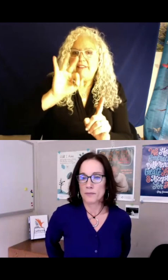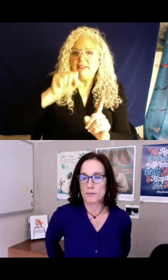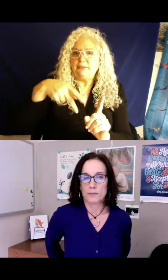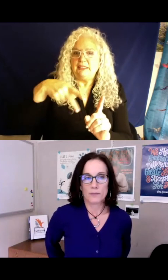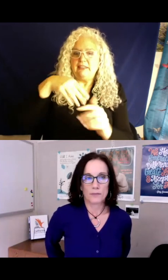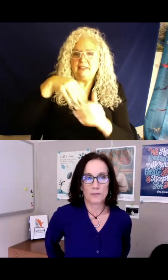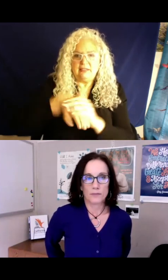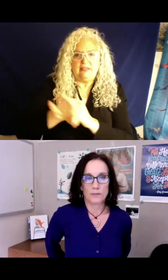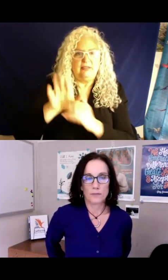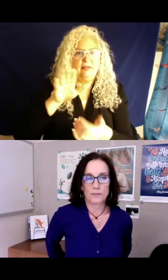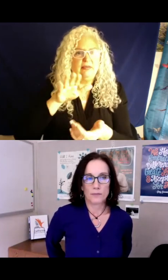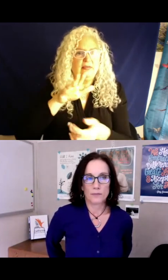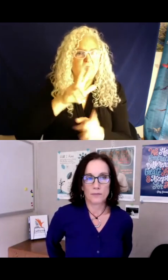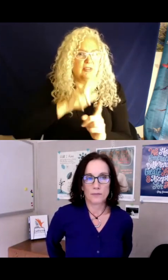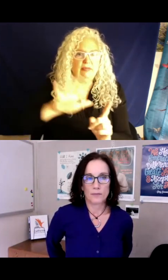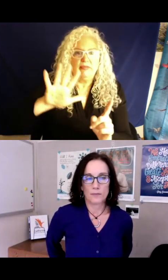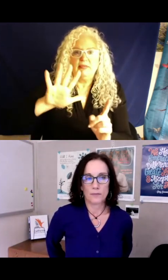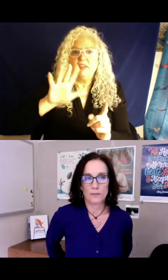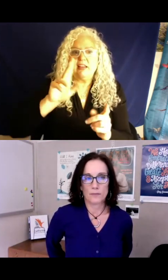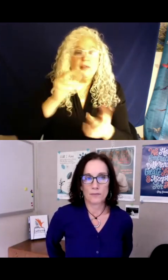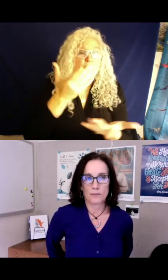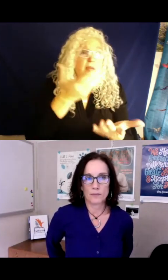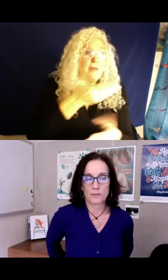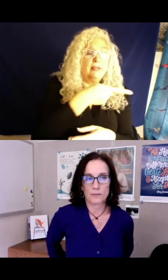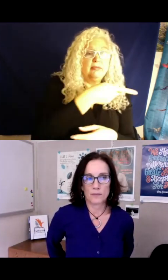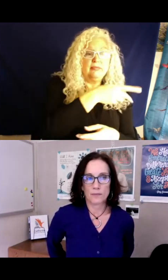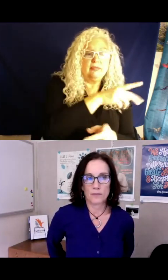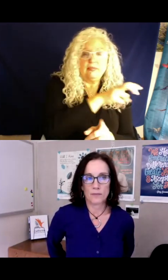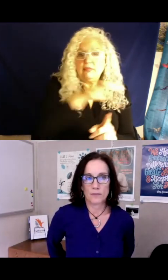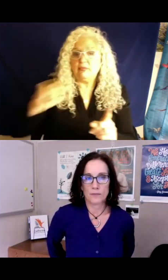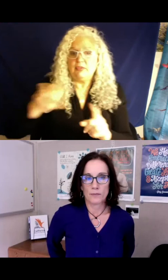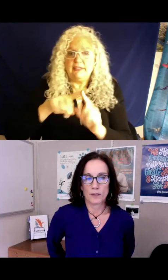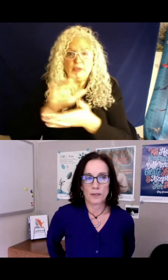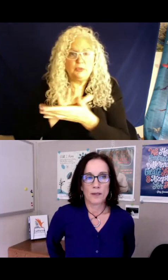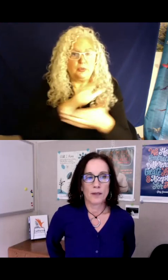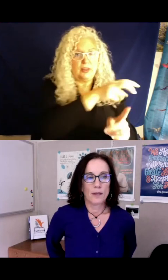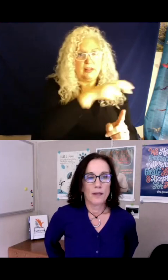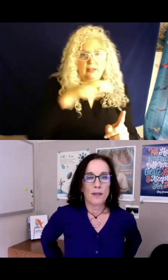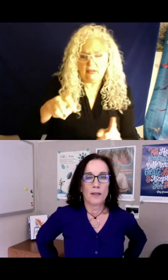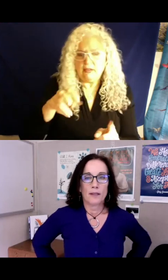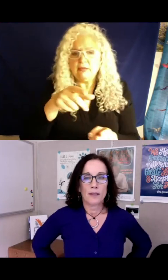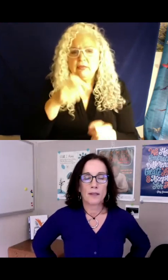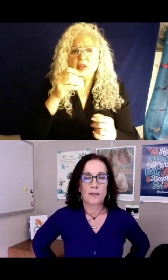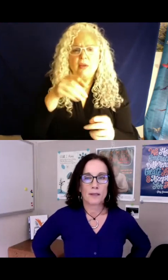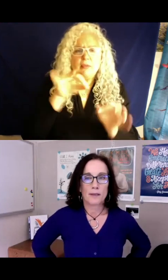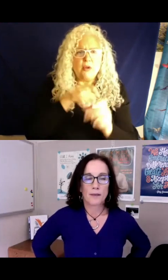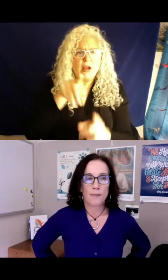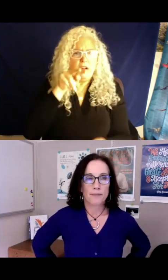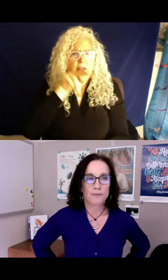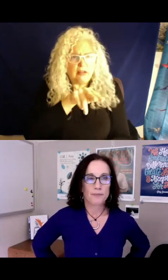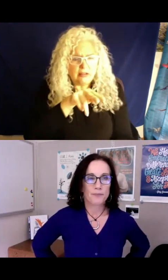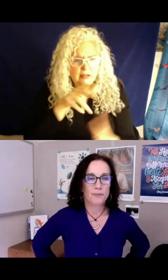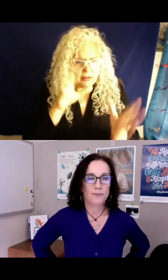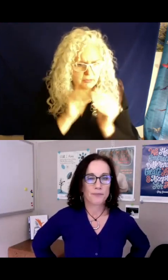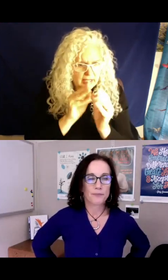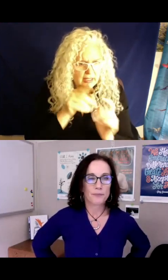0 to 3 transitions into IFSP, the ages 3 to 5, or maybe transfer to a different